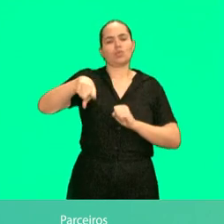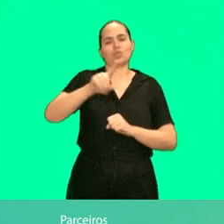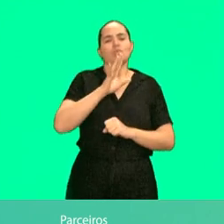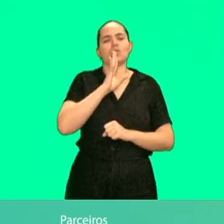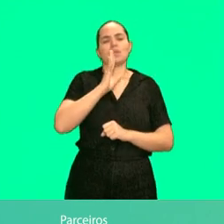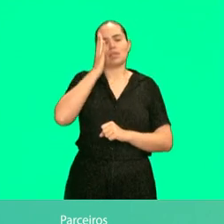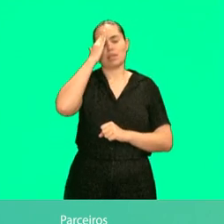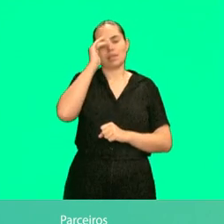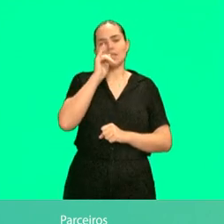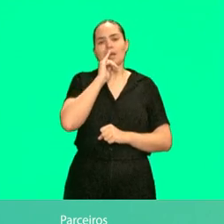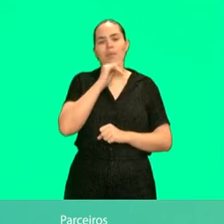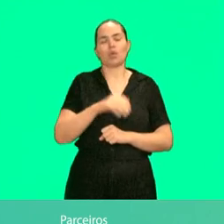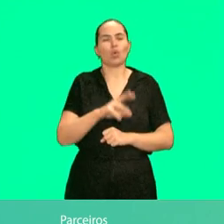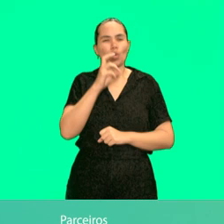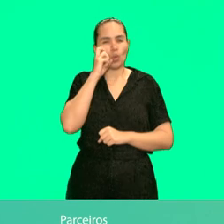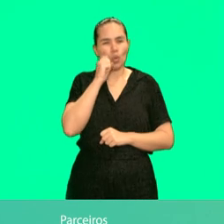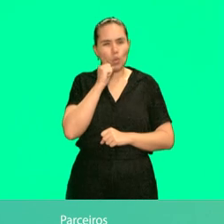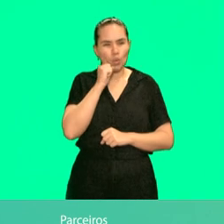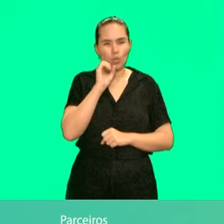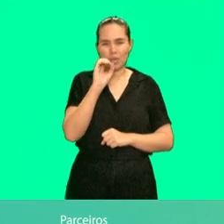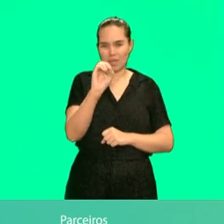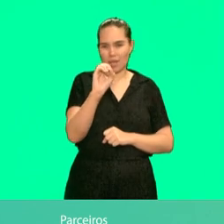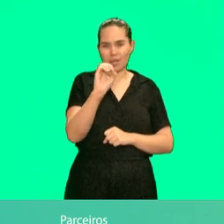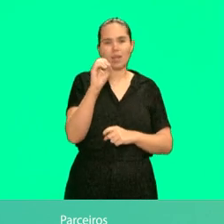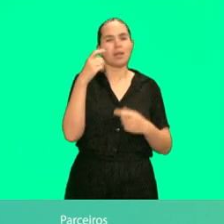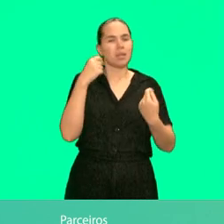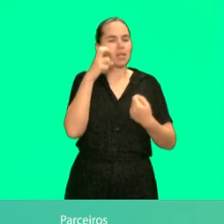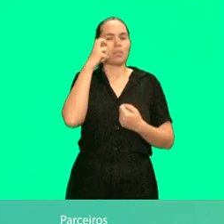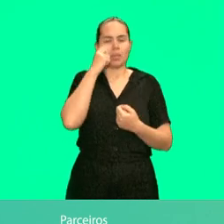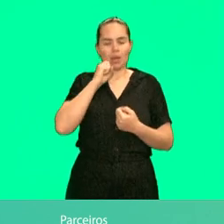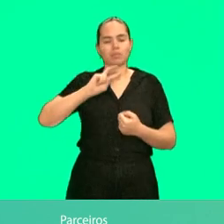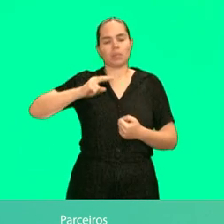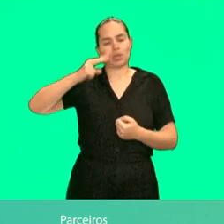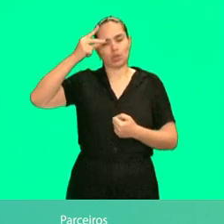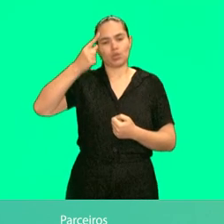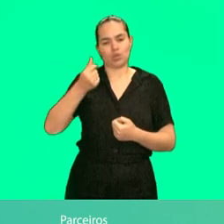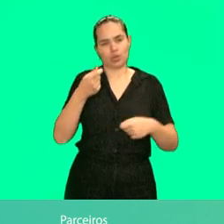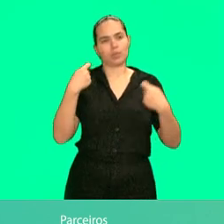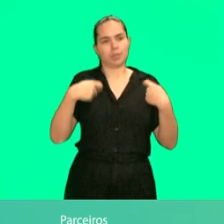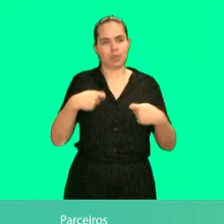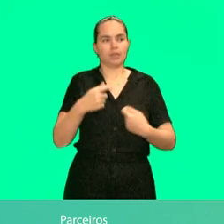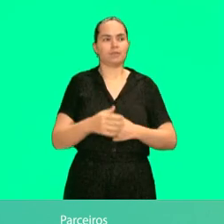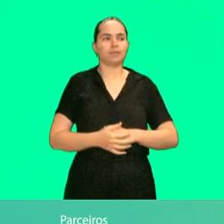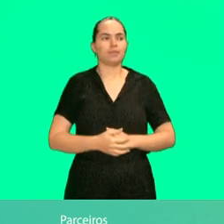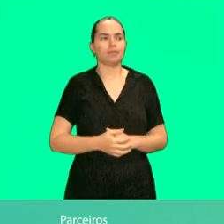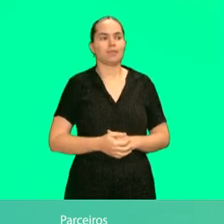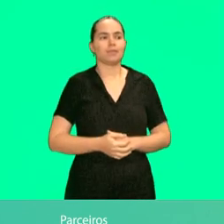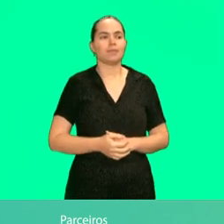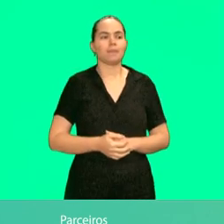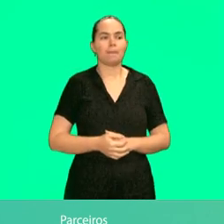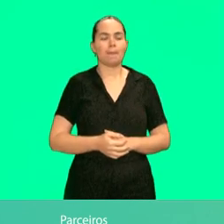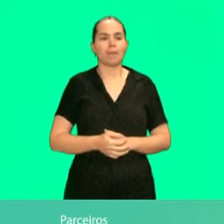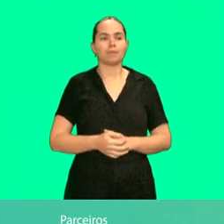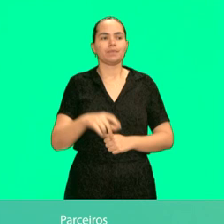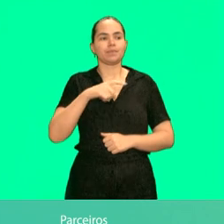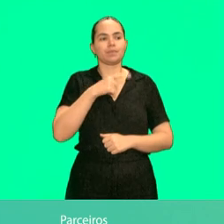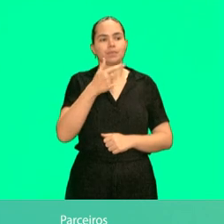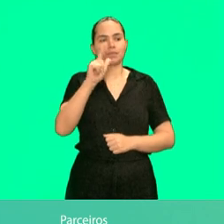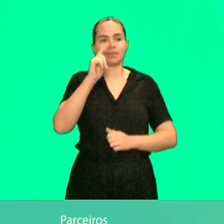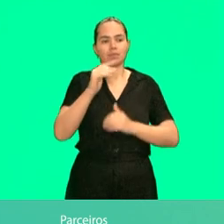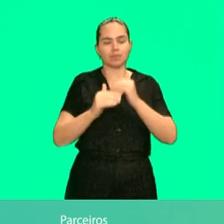here at Fiec, that's the house of the industries, and we need to